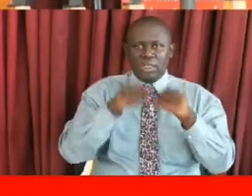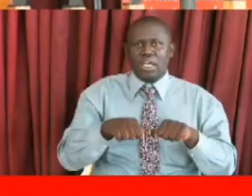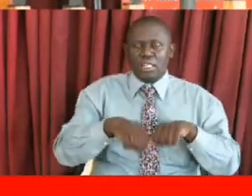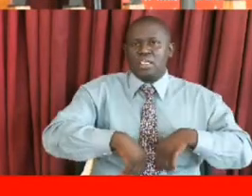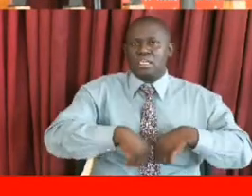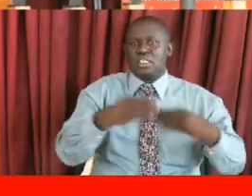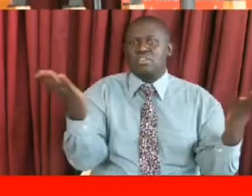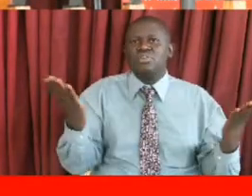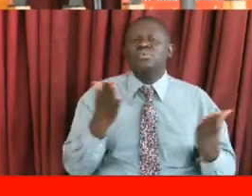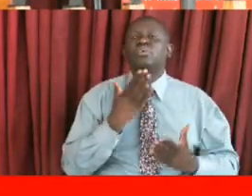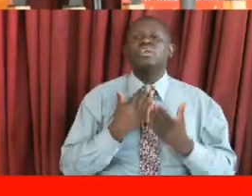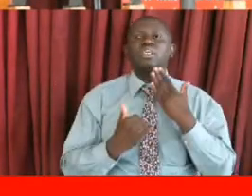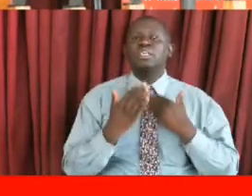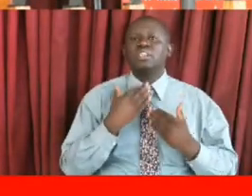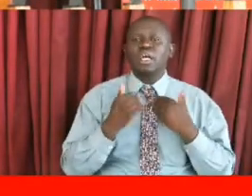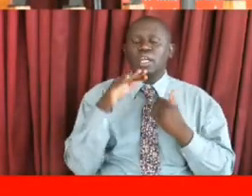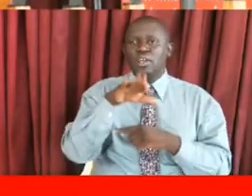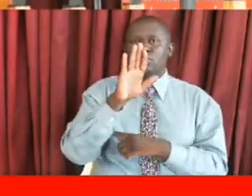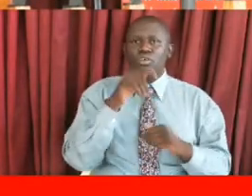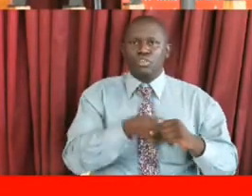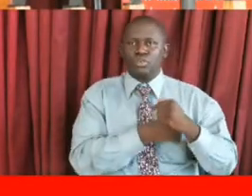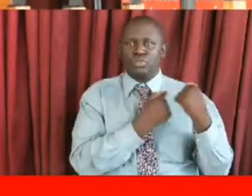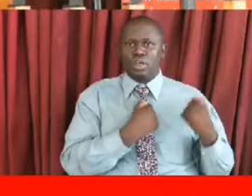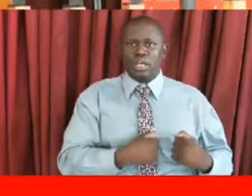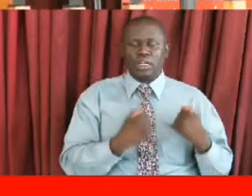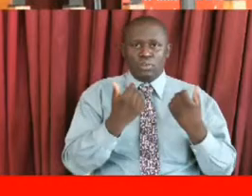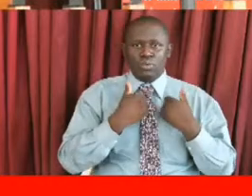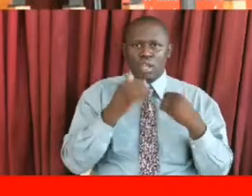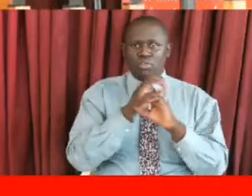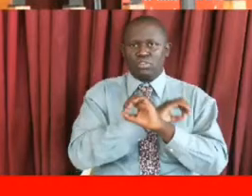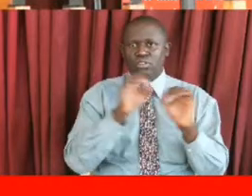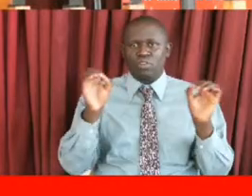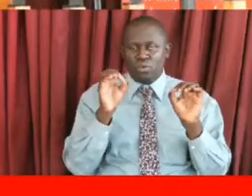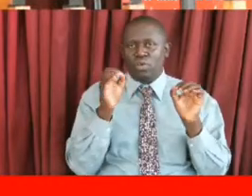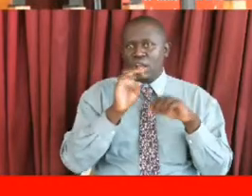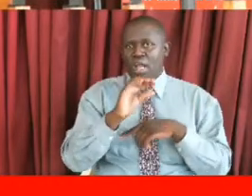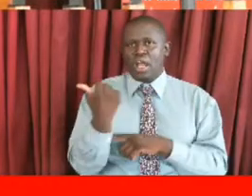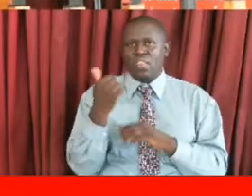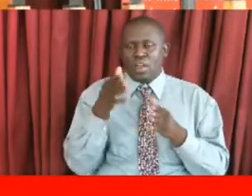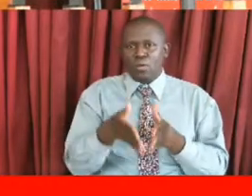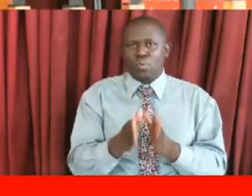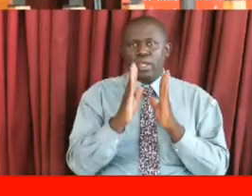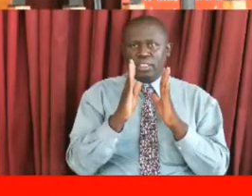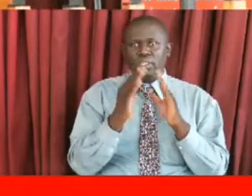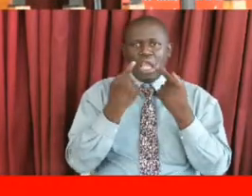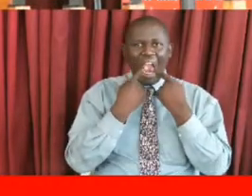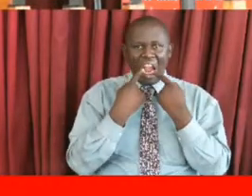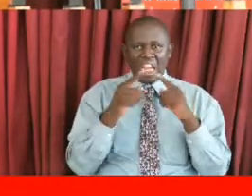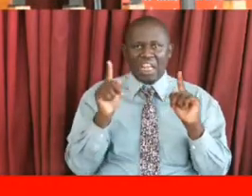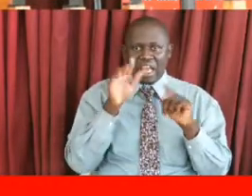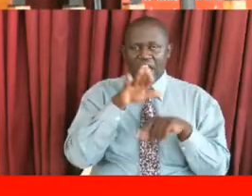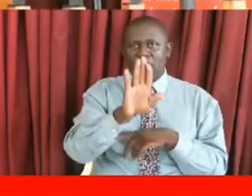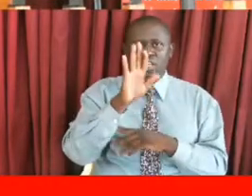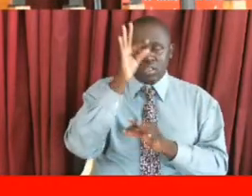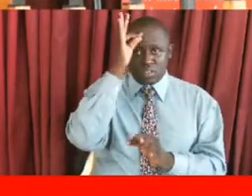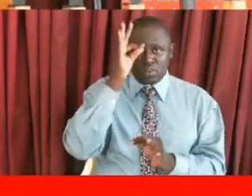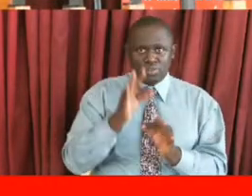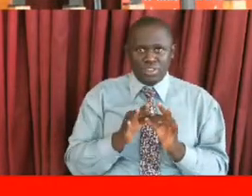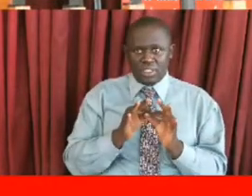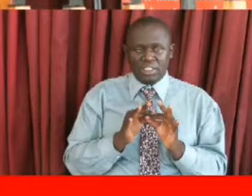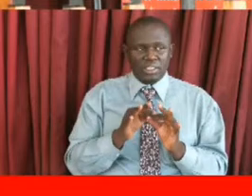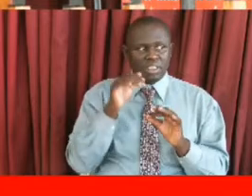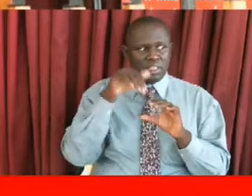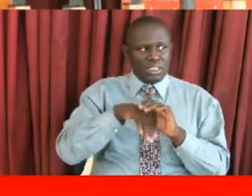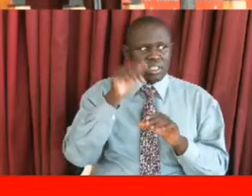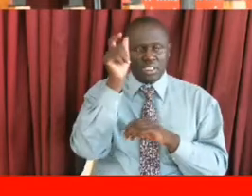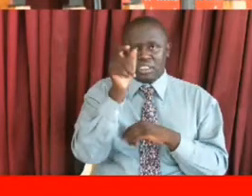desires of your heart there's no other way to declare your faith the